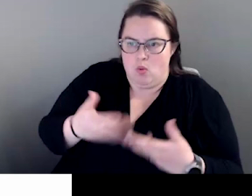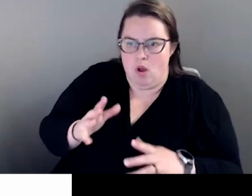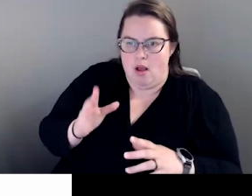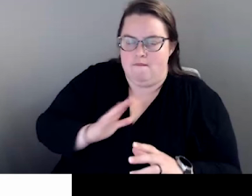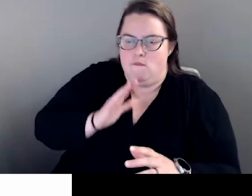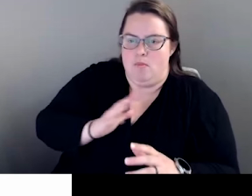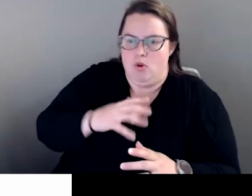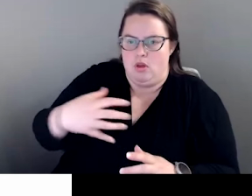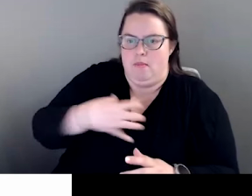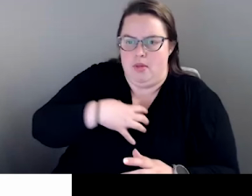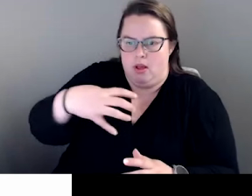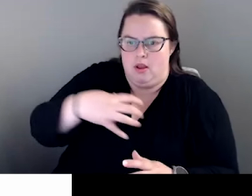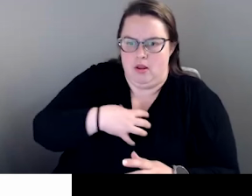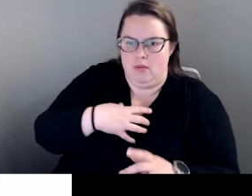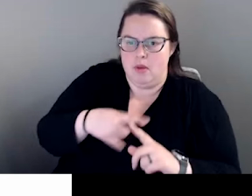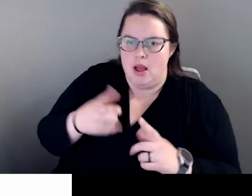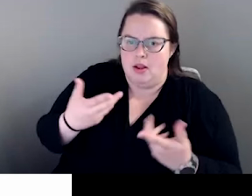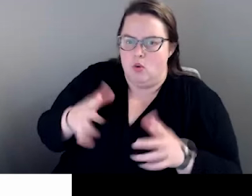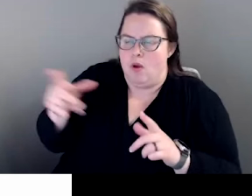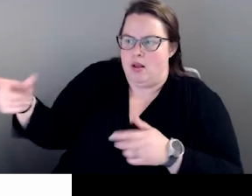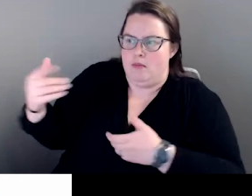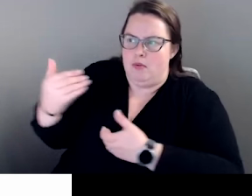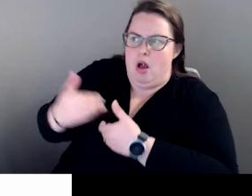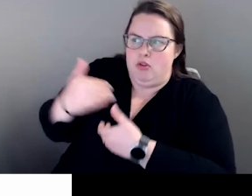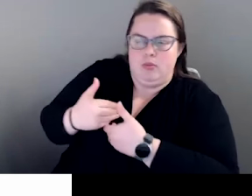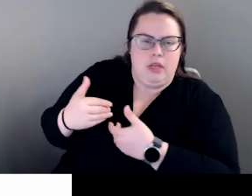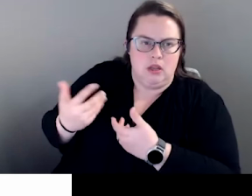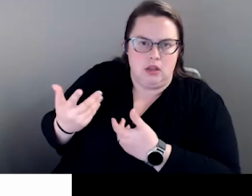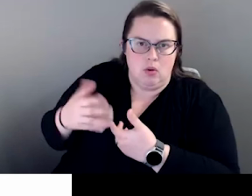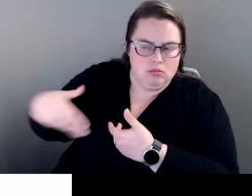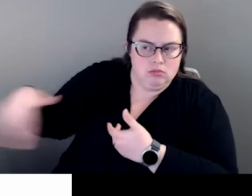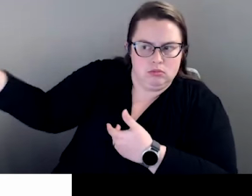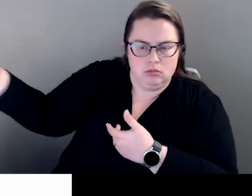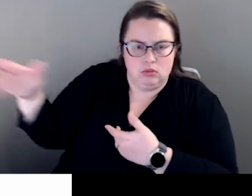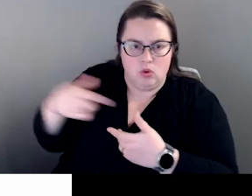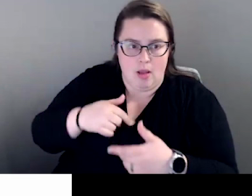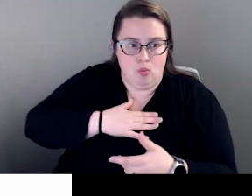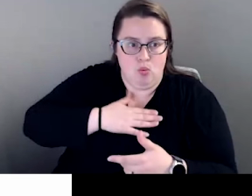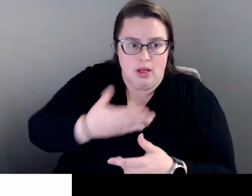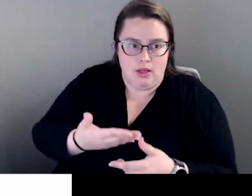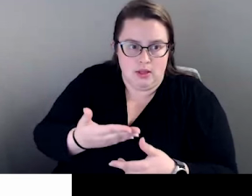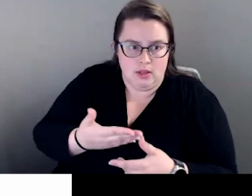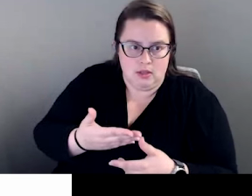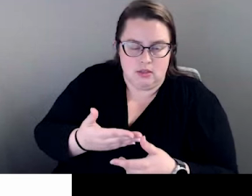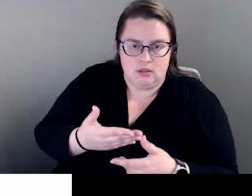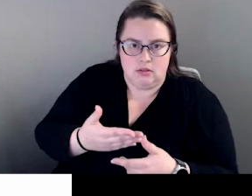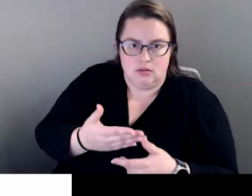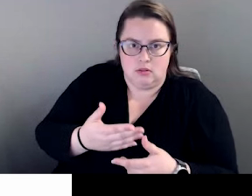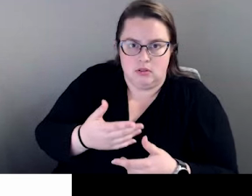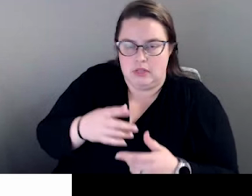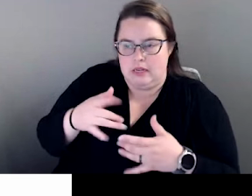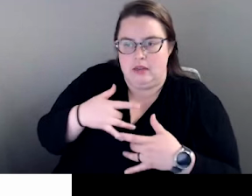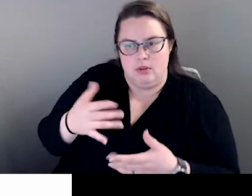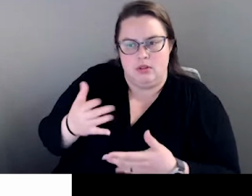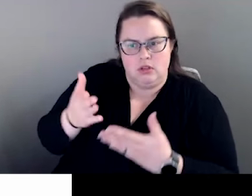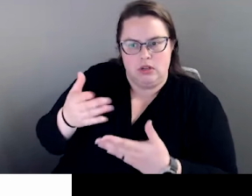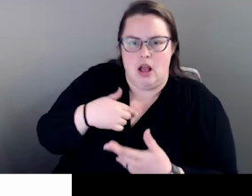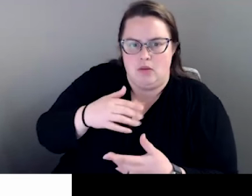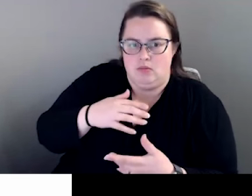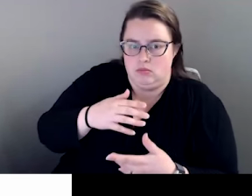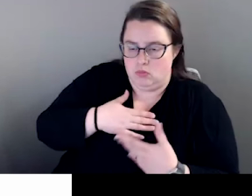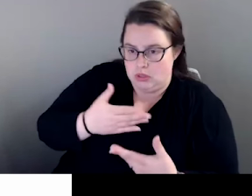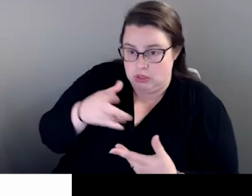But I just like don't want him to bother me anymore. So I'm willing to, they usually give the suggestion of like, hey, I want to just, do you have another